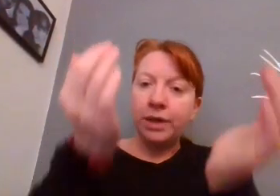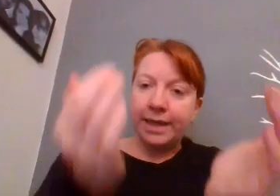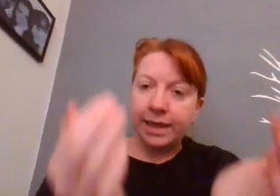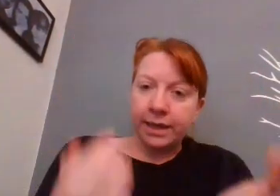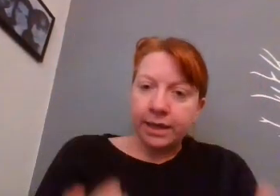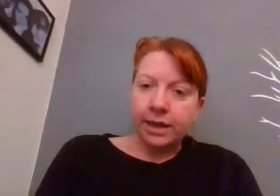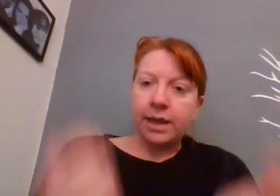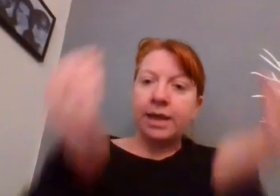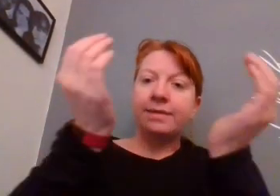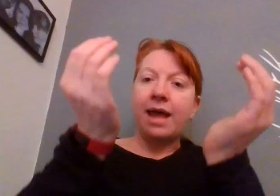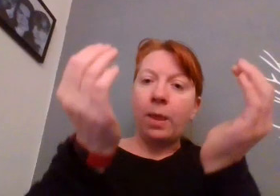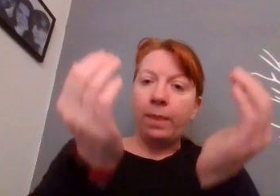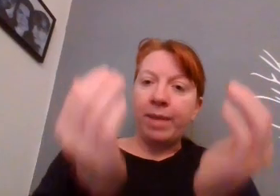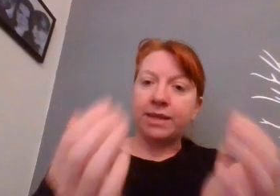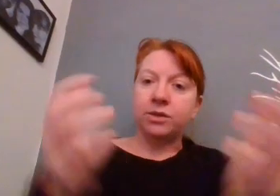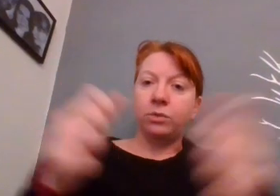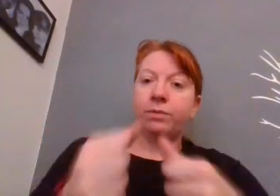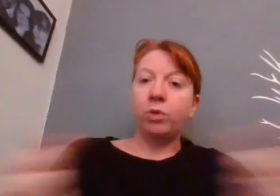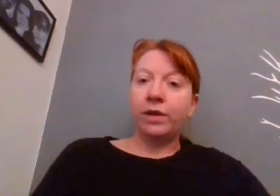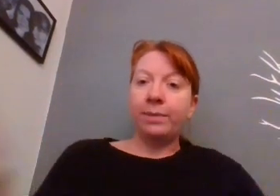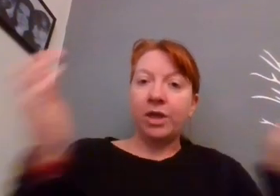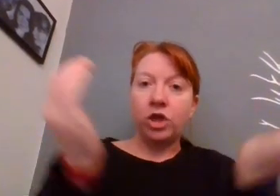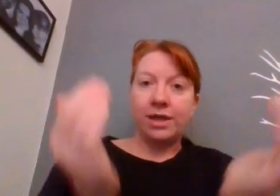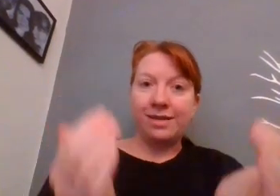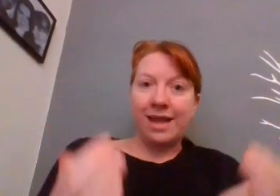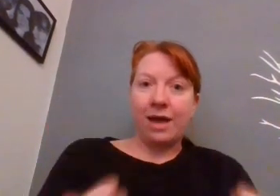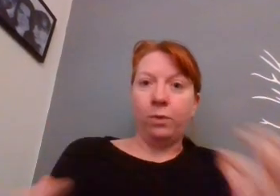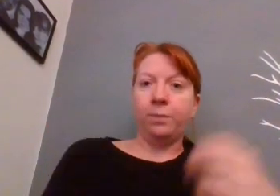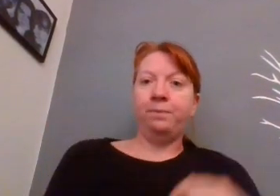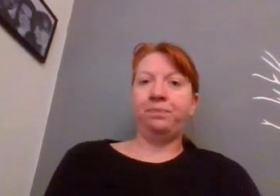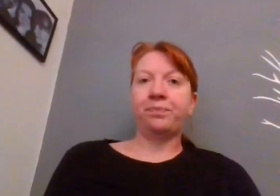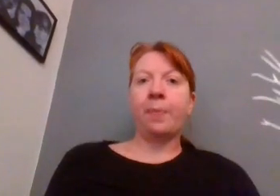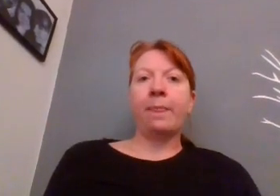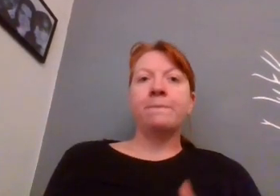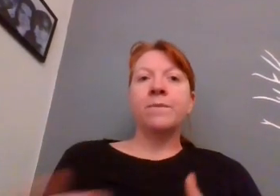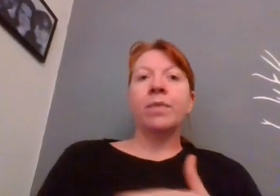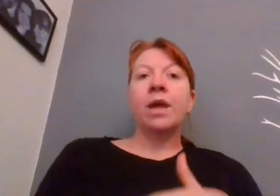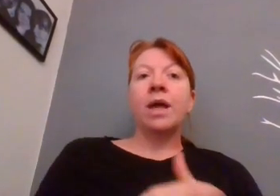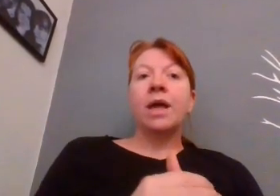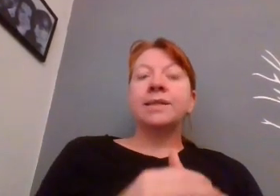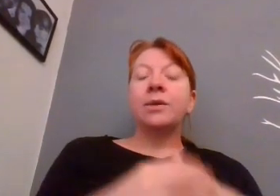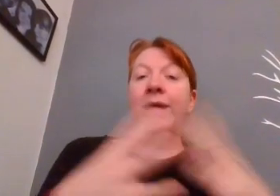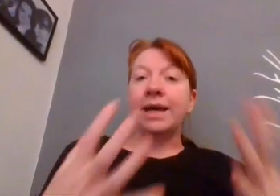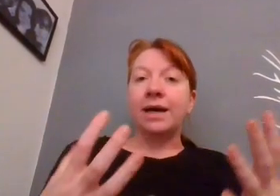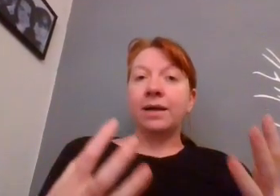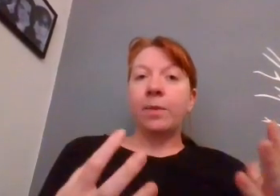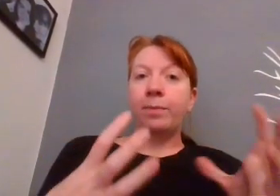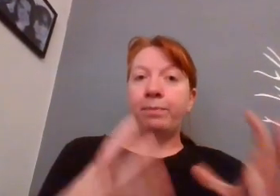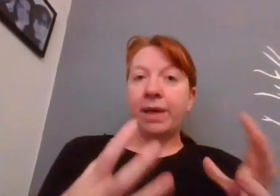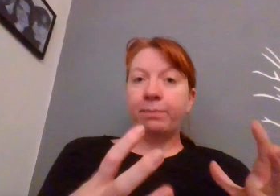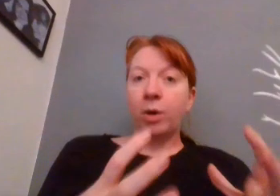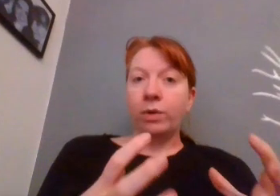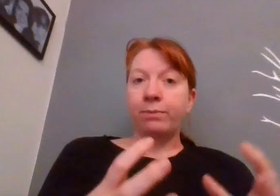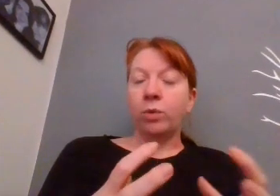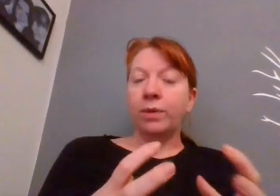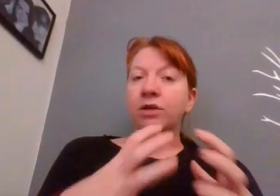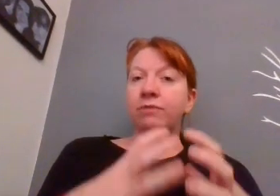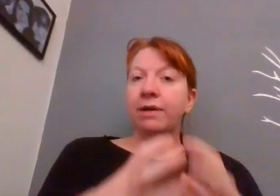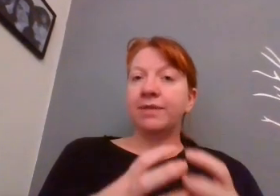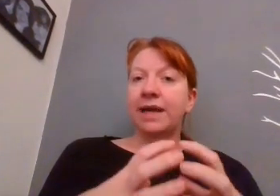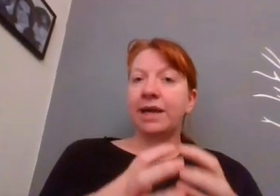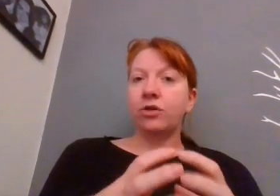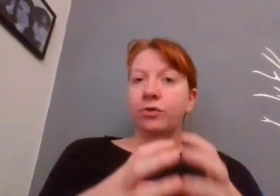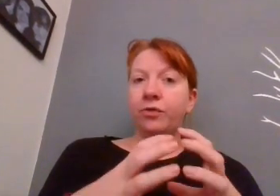is pulling down the pencil, pulling the bed sheet down. So here, the big bowling ball